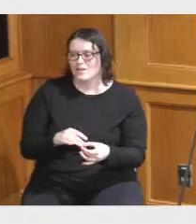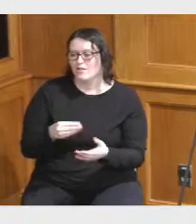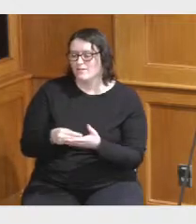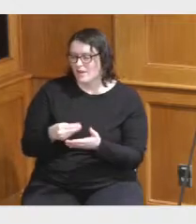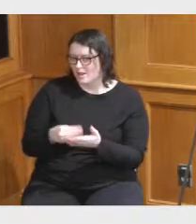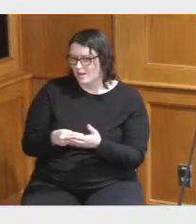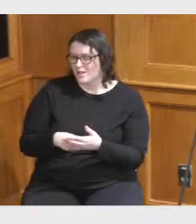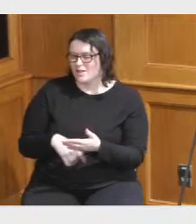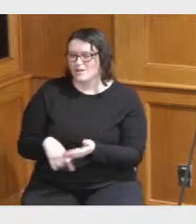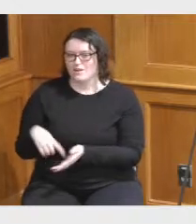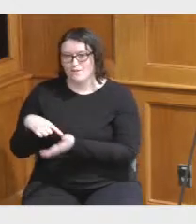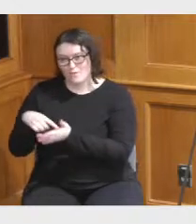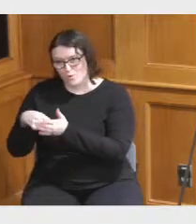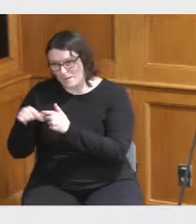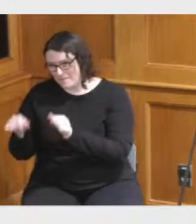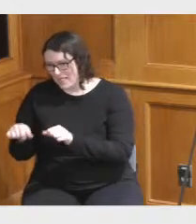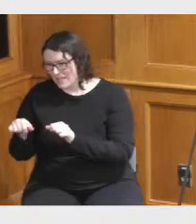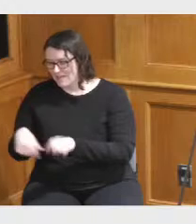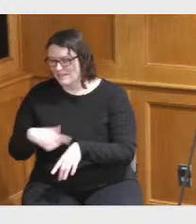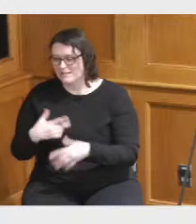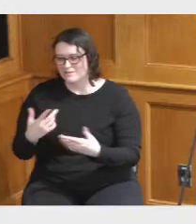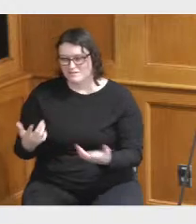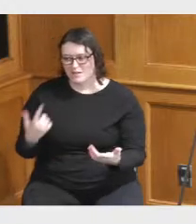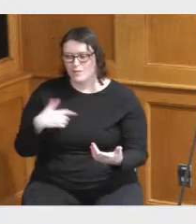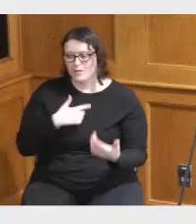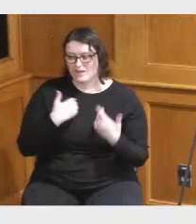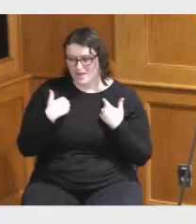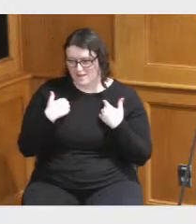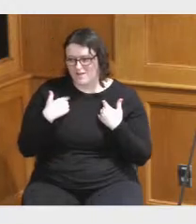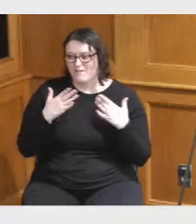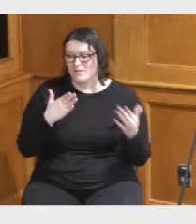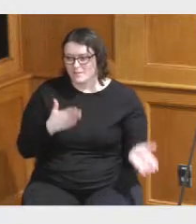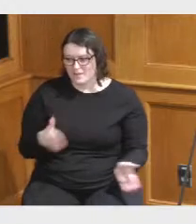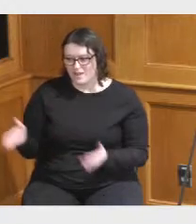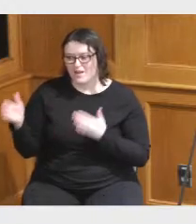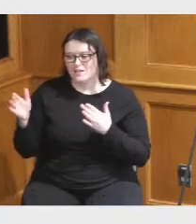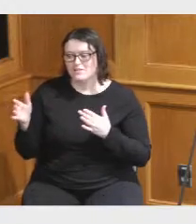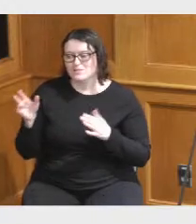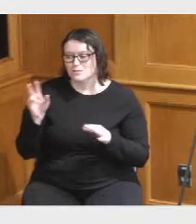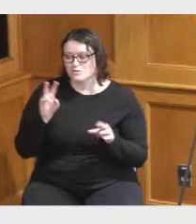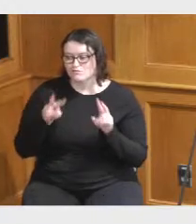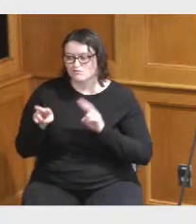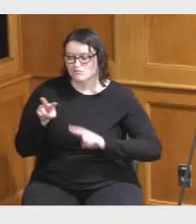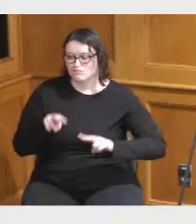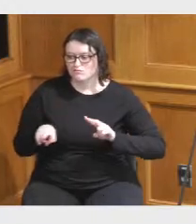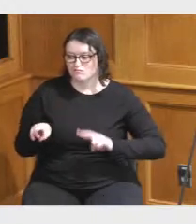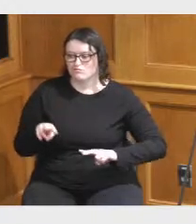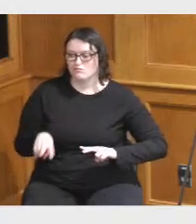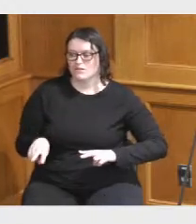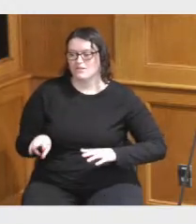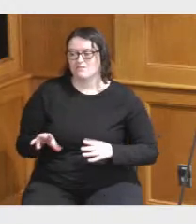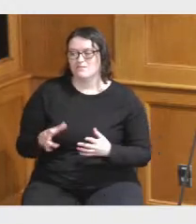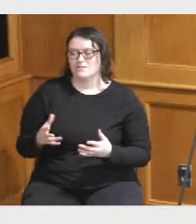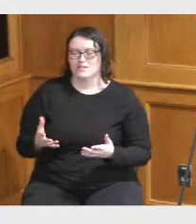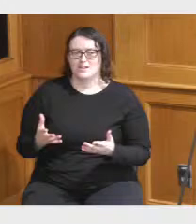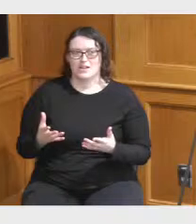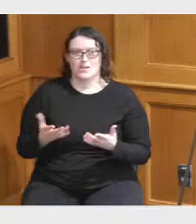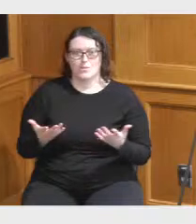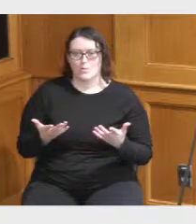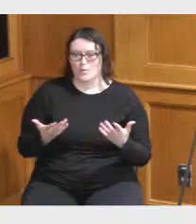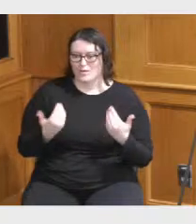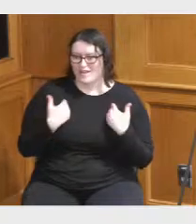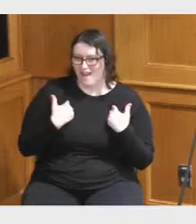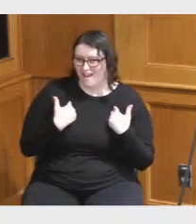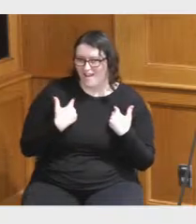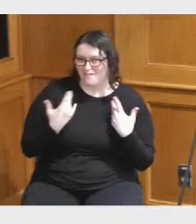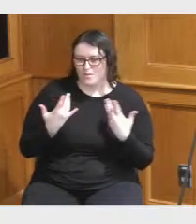and affordability. But we do have a plan. We look at the conditions of our assets, which ones are